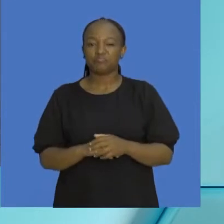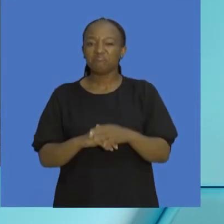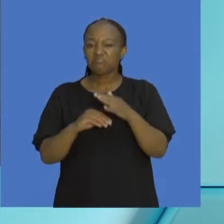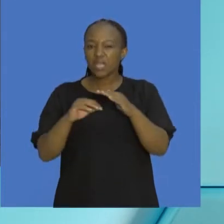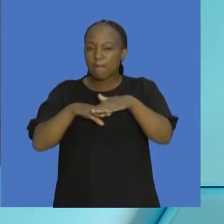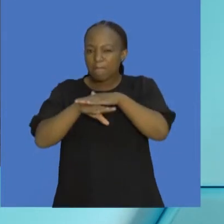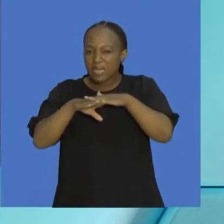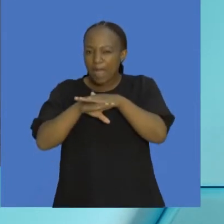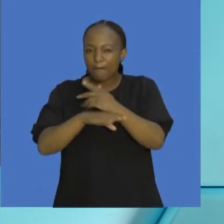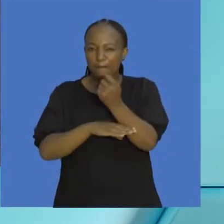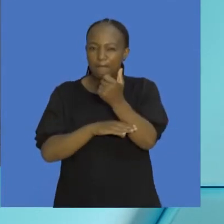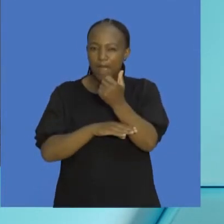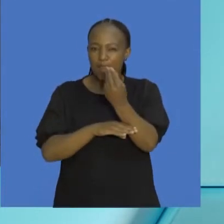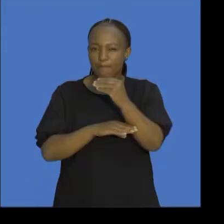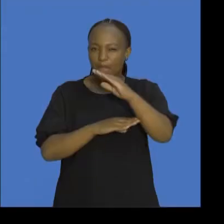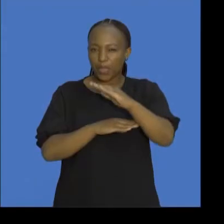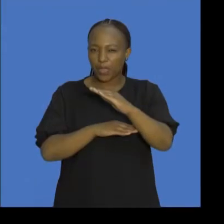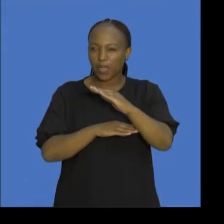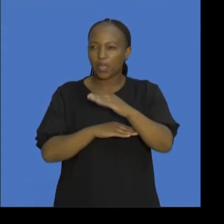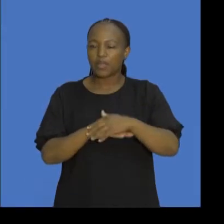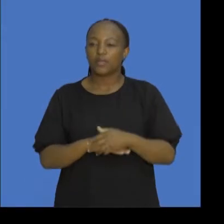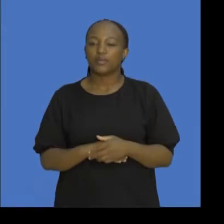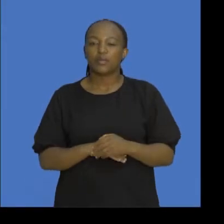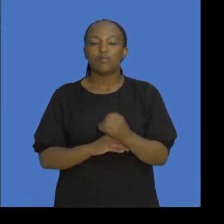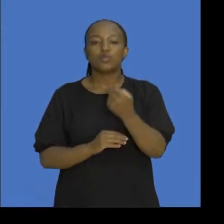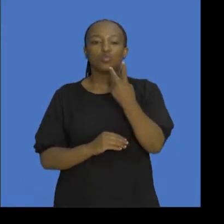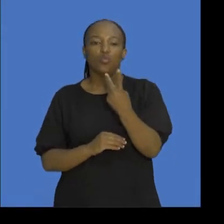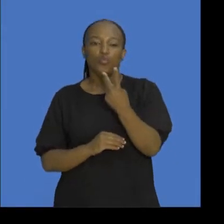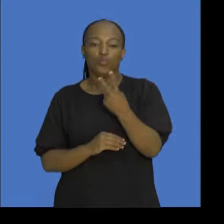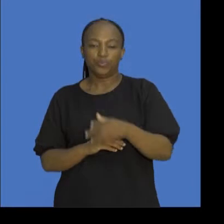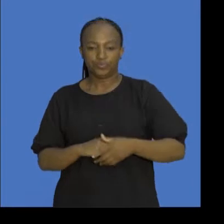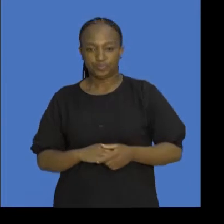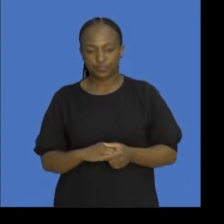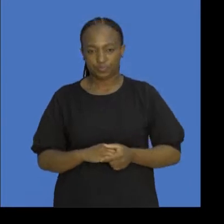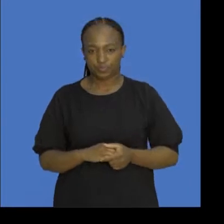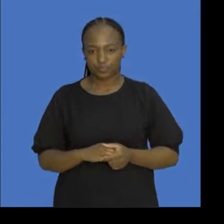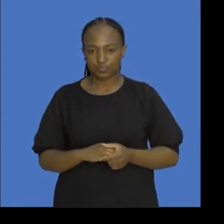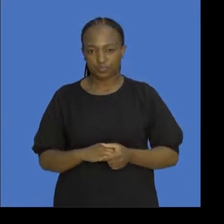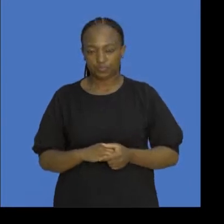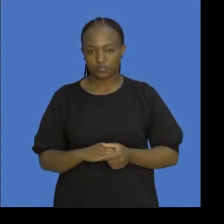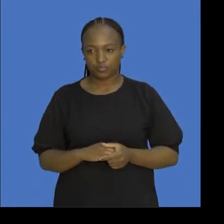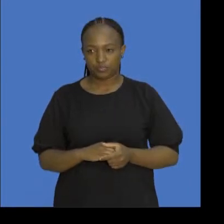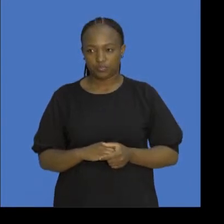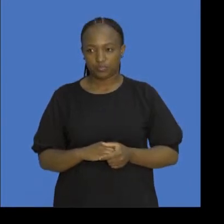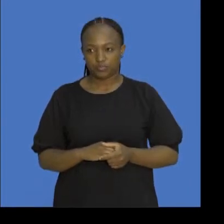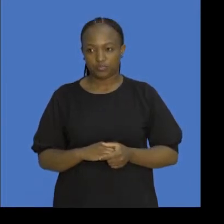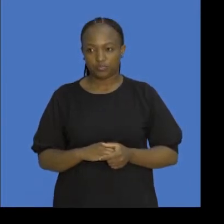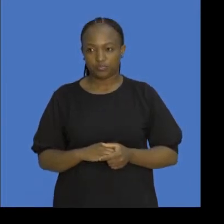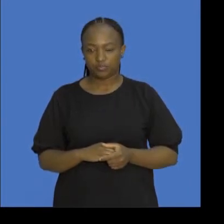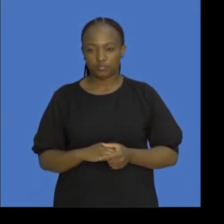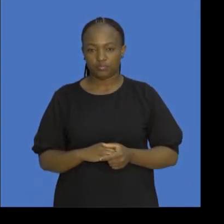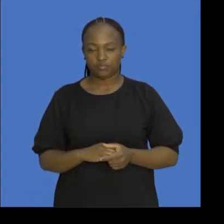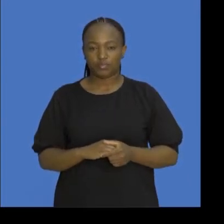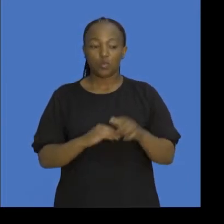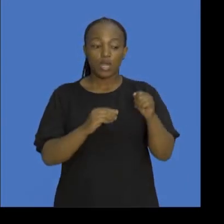the minimum? The minimum is the smallest, which is 2, which is 10. So this is